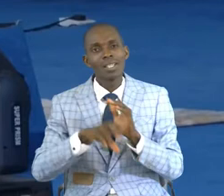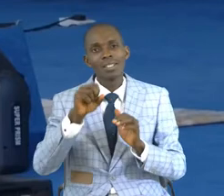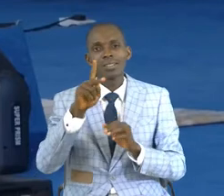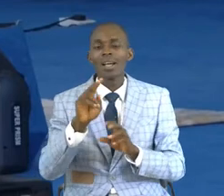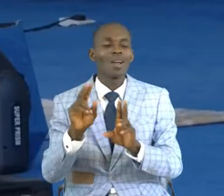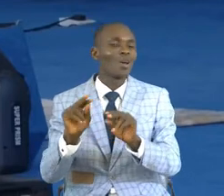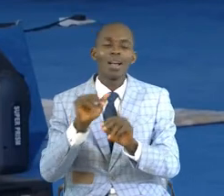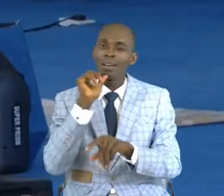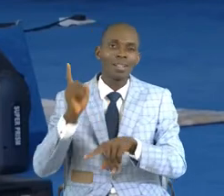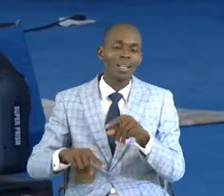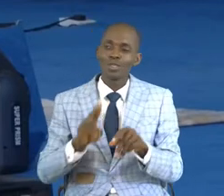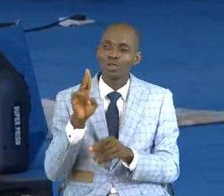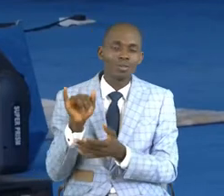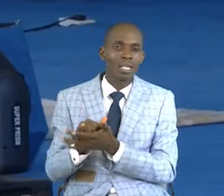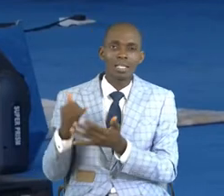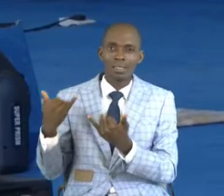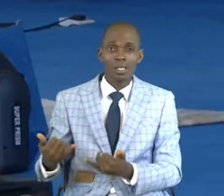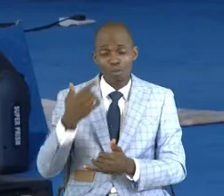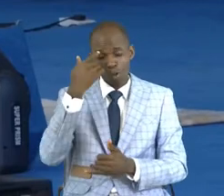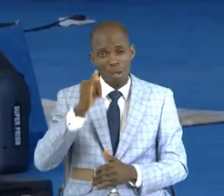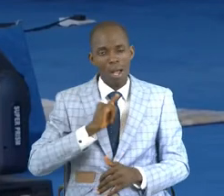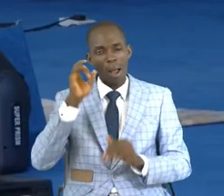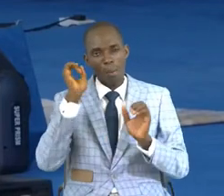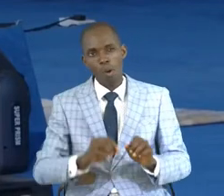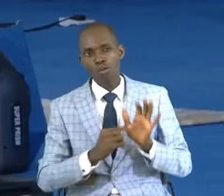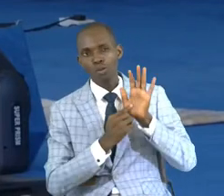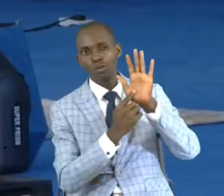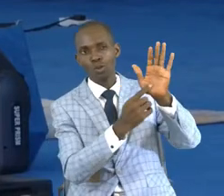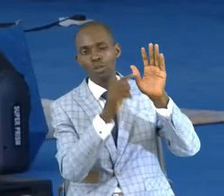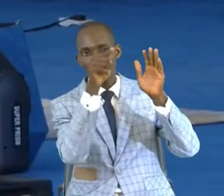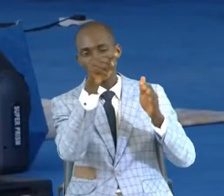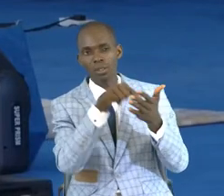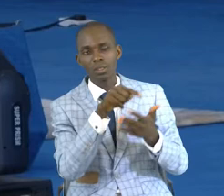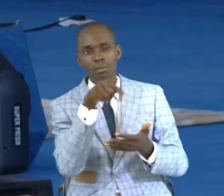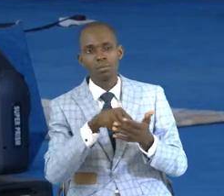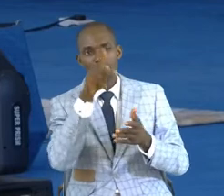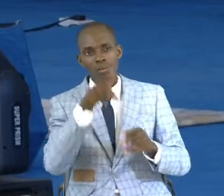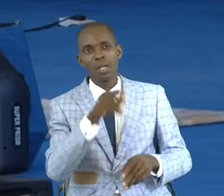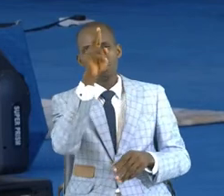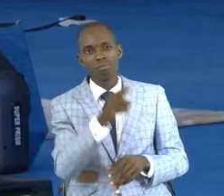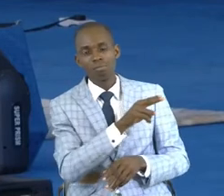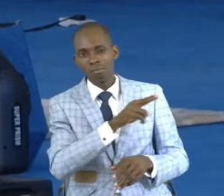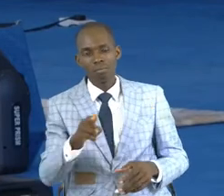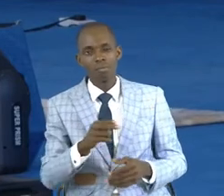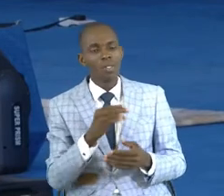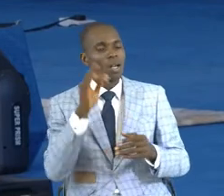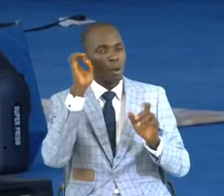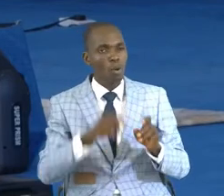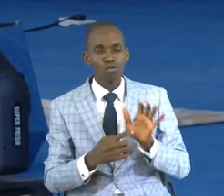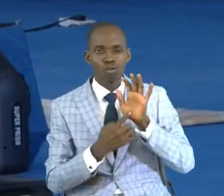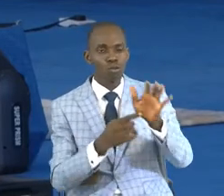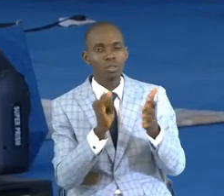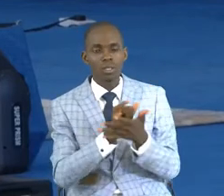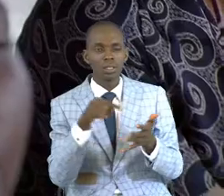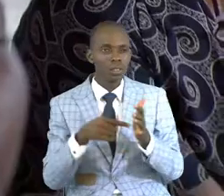that now because I'm going to show this man, this woman, who I am. you cannot suffer with him, because you are not